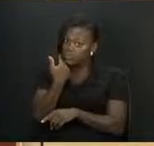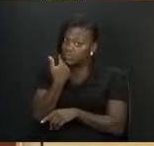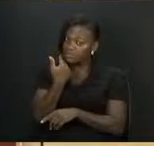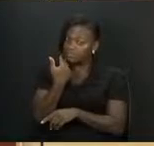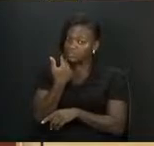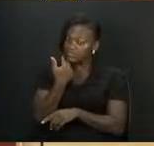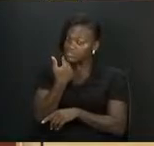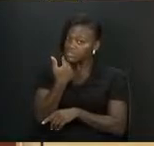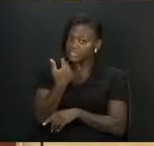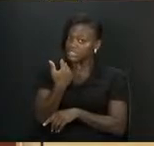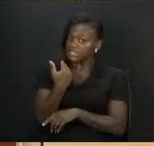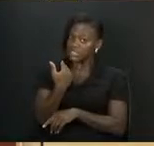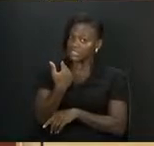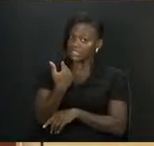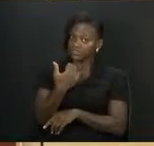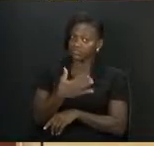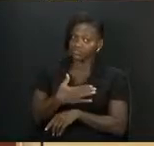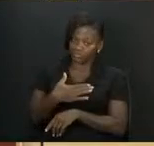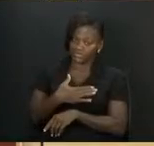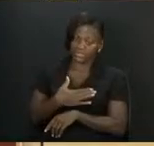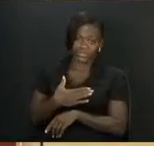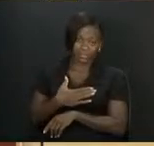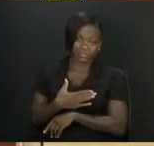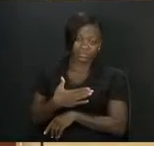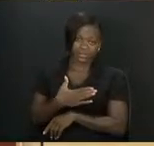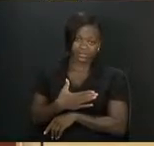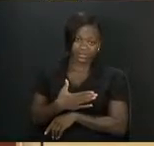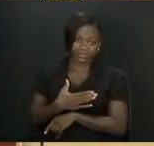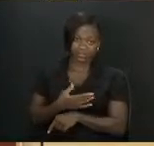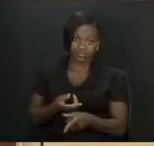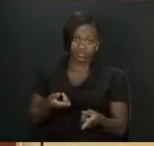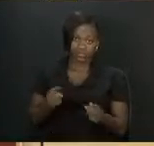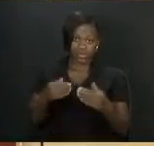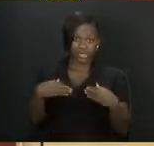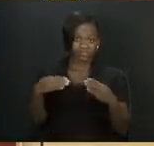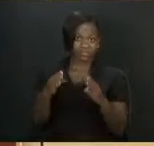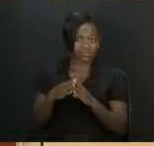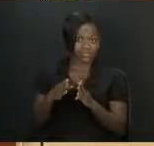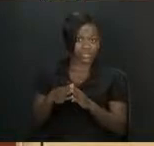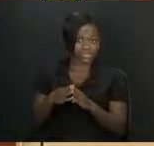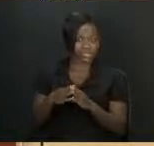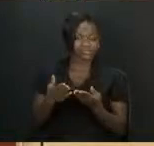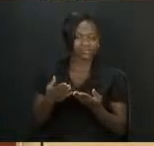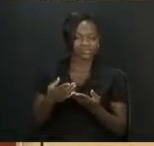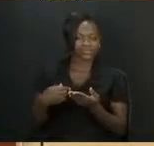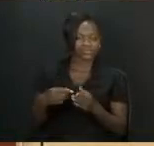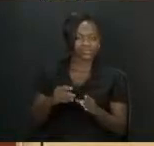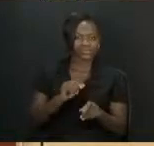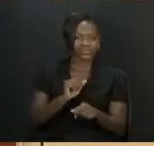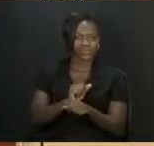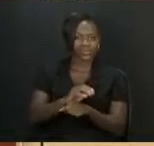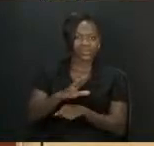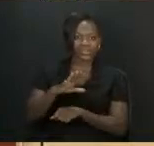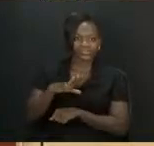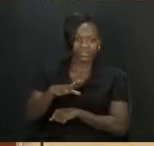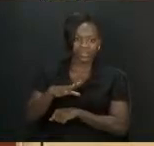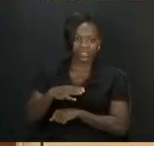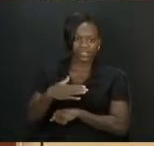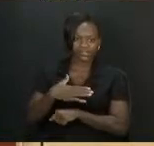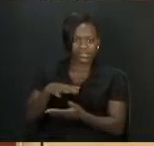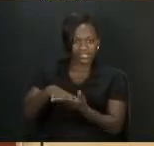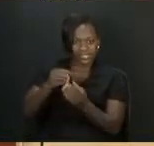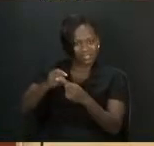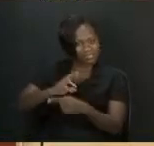gel. So please relate. When we were there, we did things properly. You should probably take a cue from